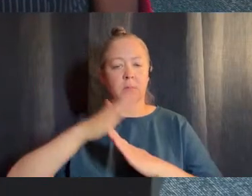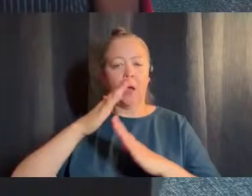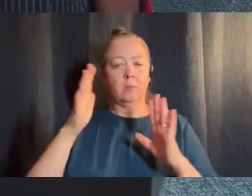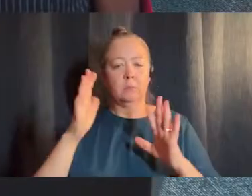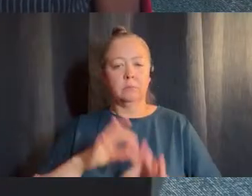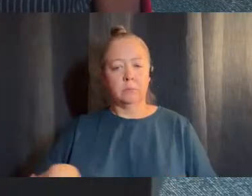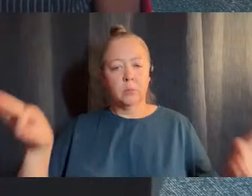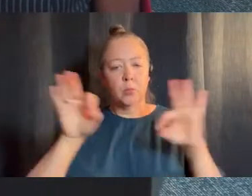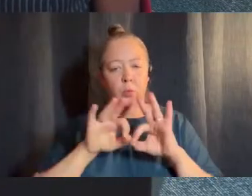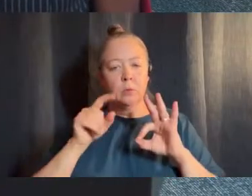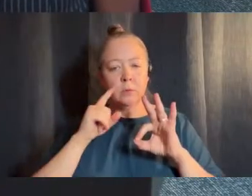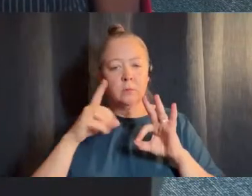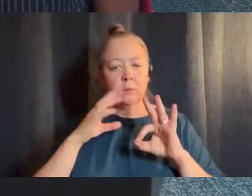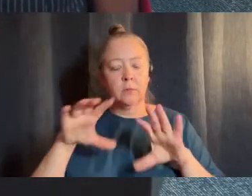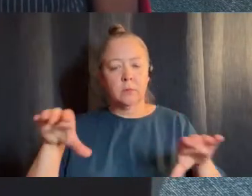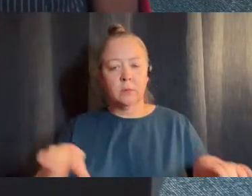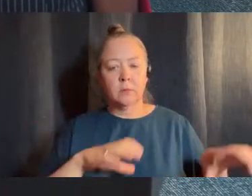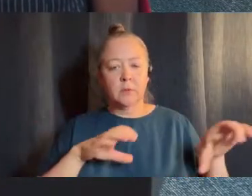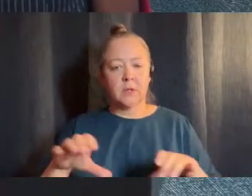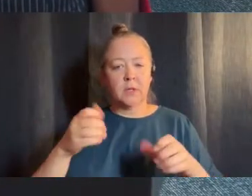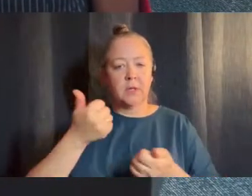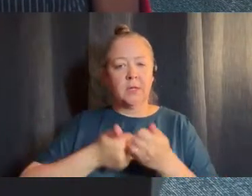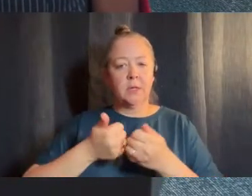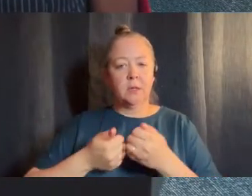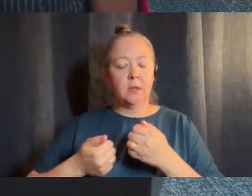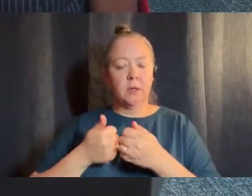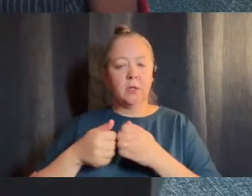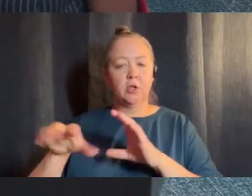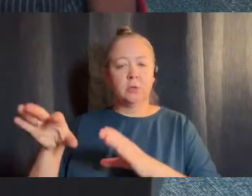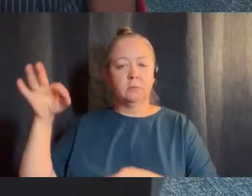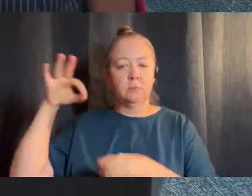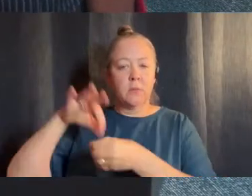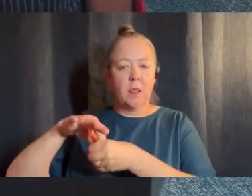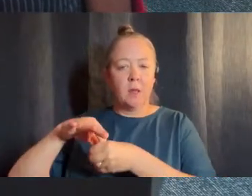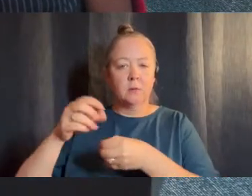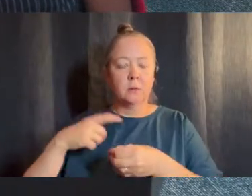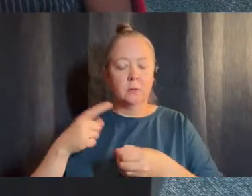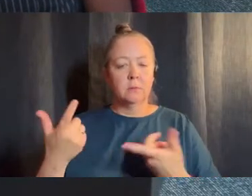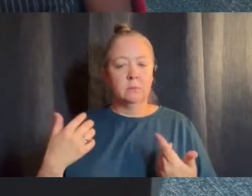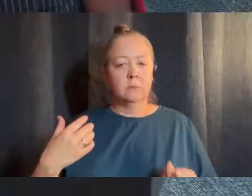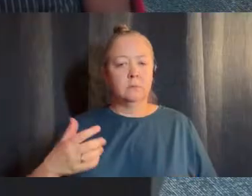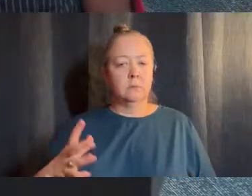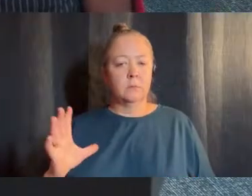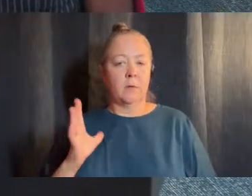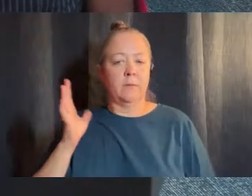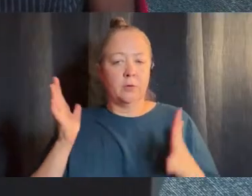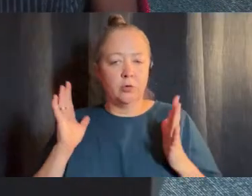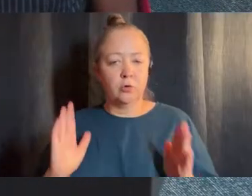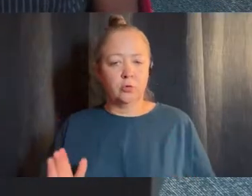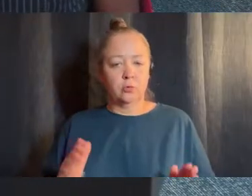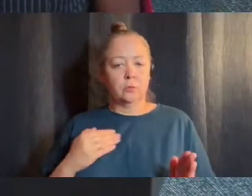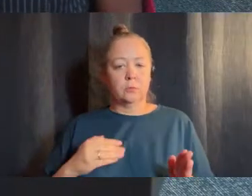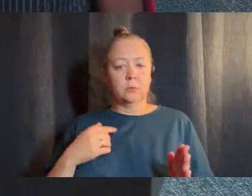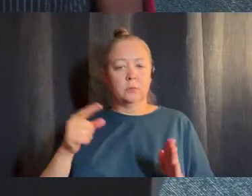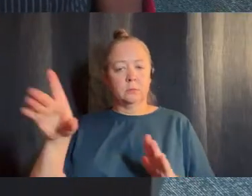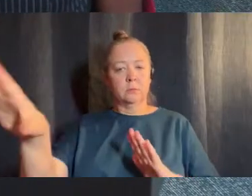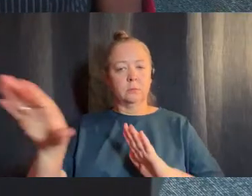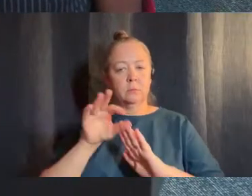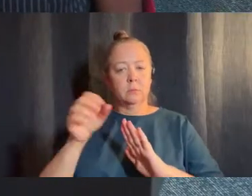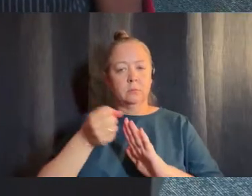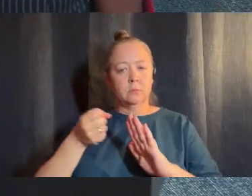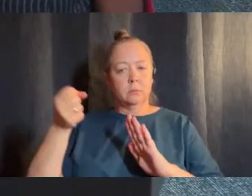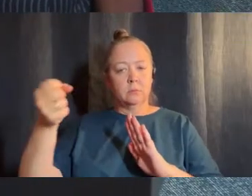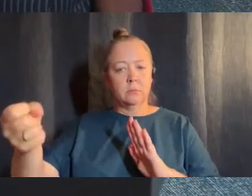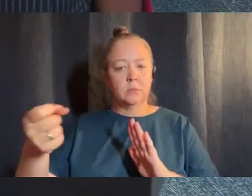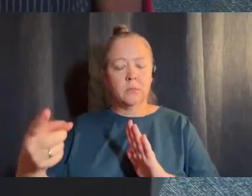the responsibilities, and faithfully execute the duties of your position. Balancing family and